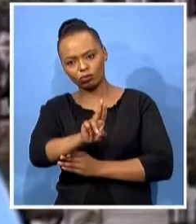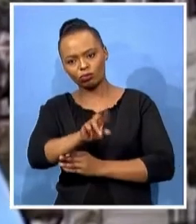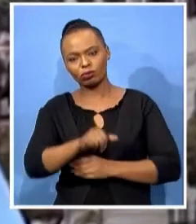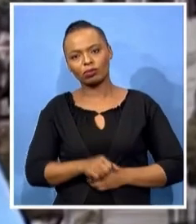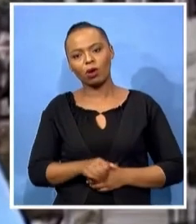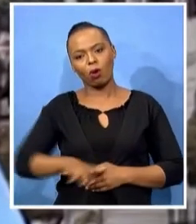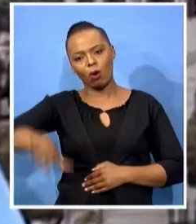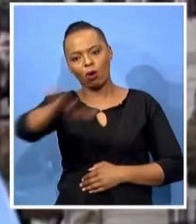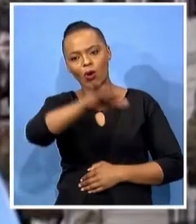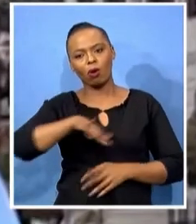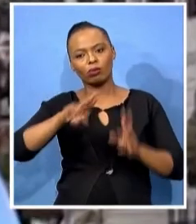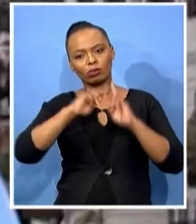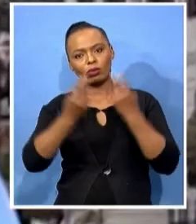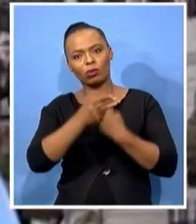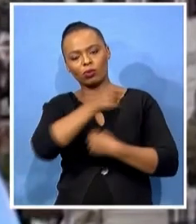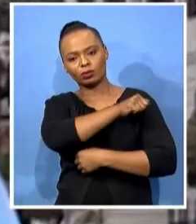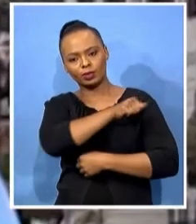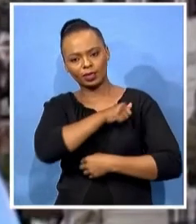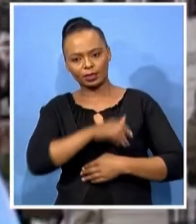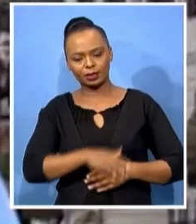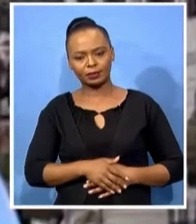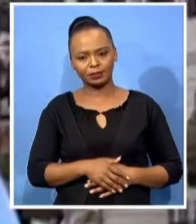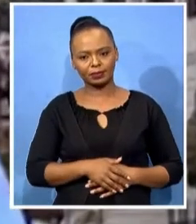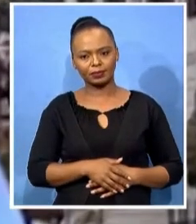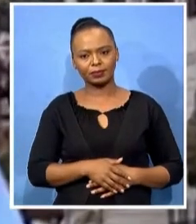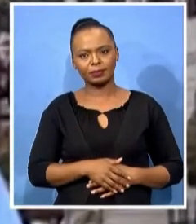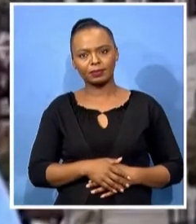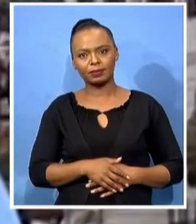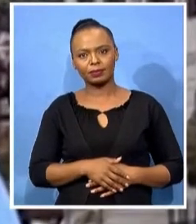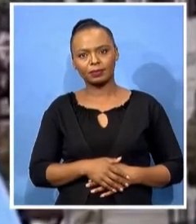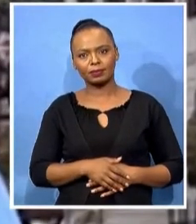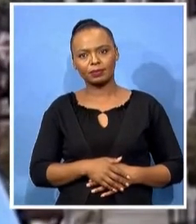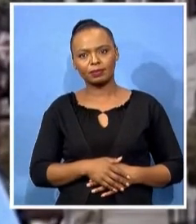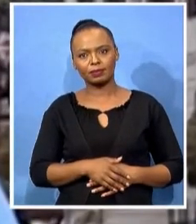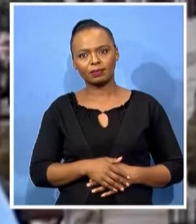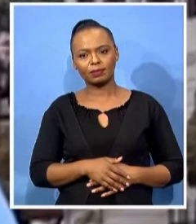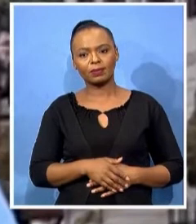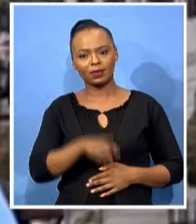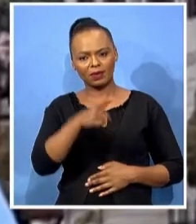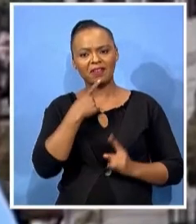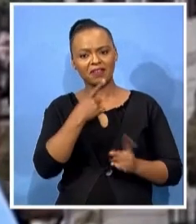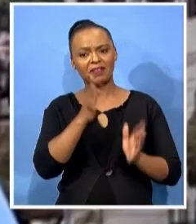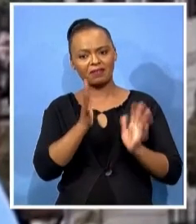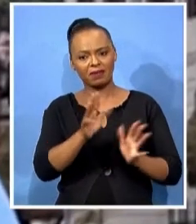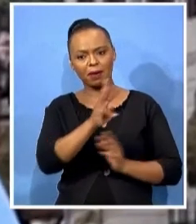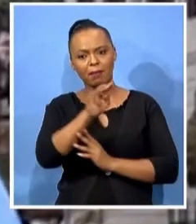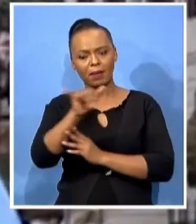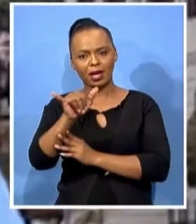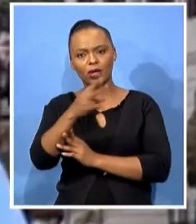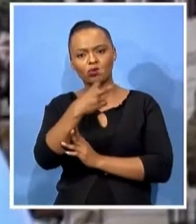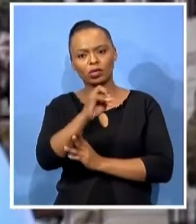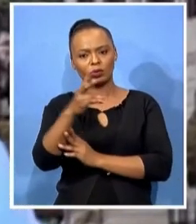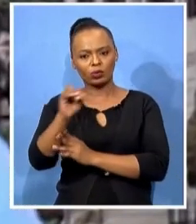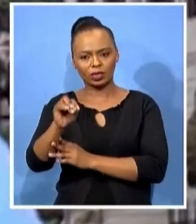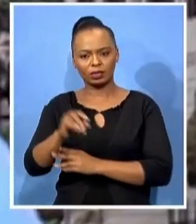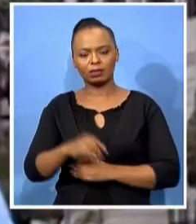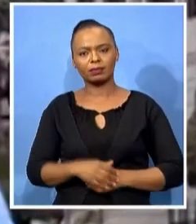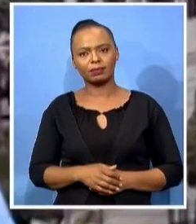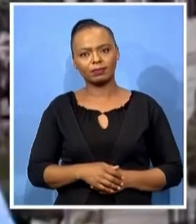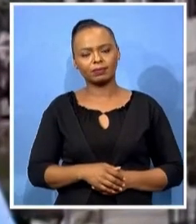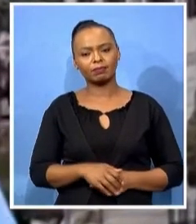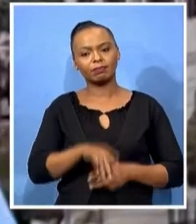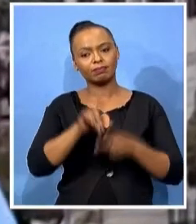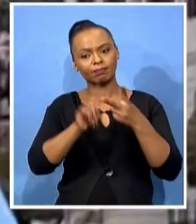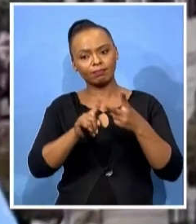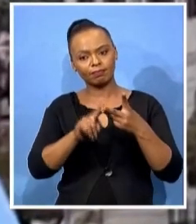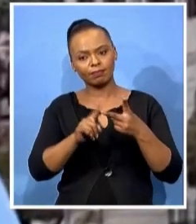I think, in May 2020. We also report on the current situation regarding oxygen availability in state and